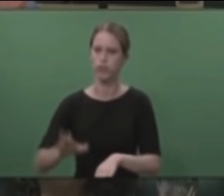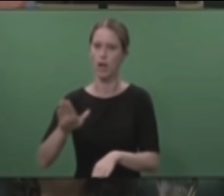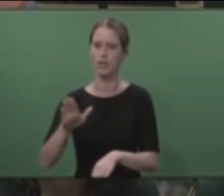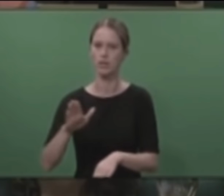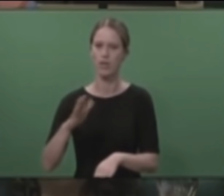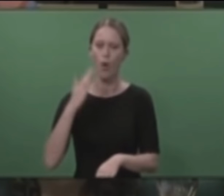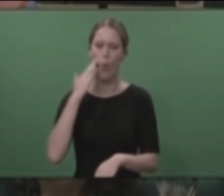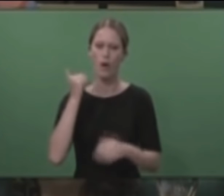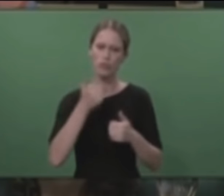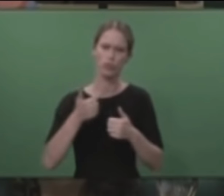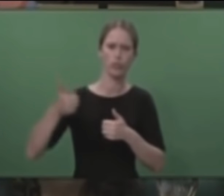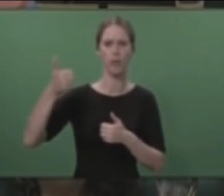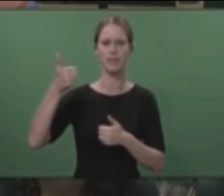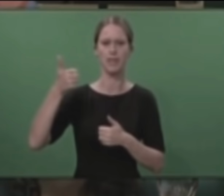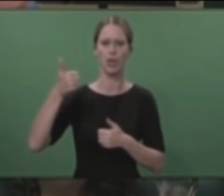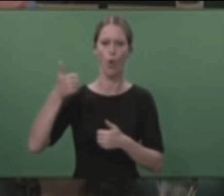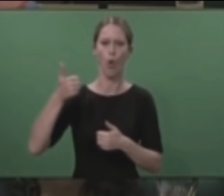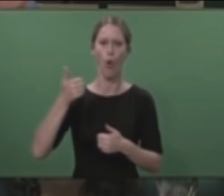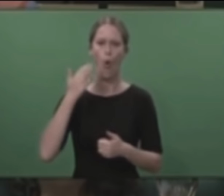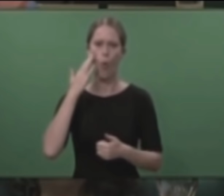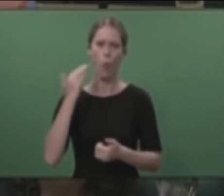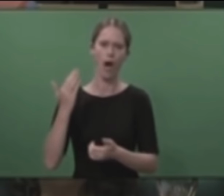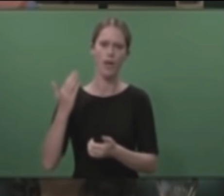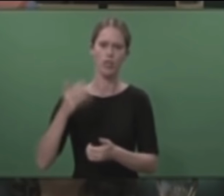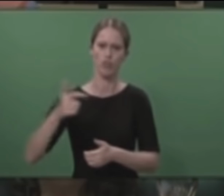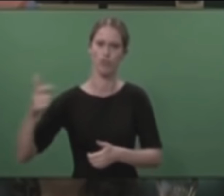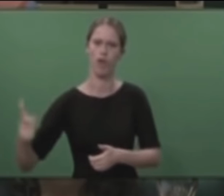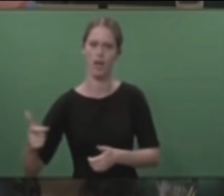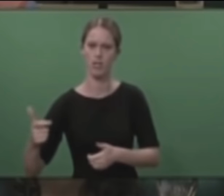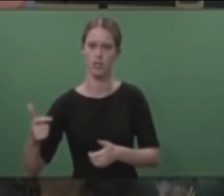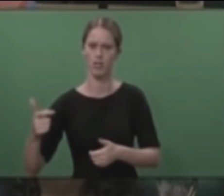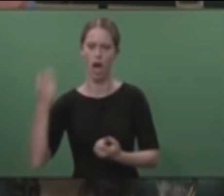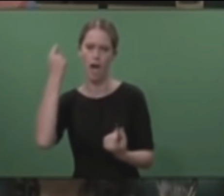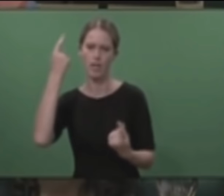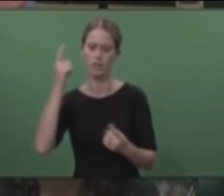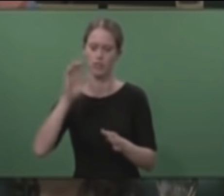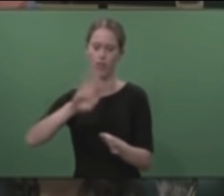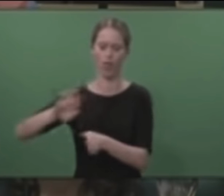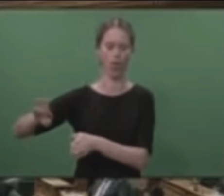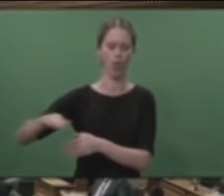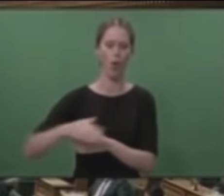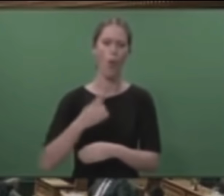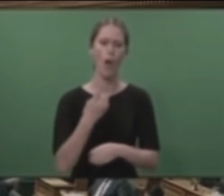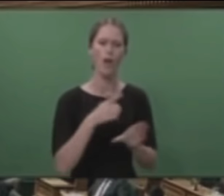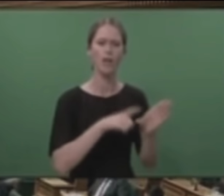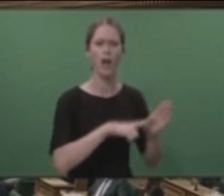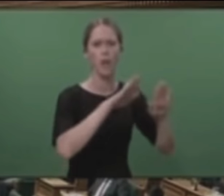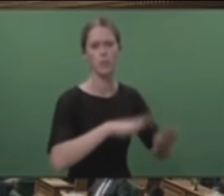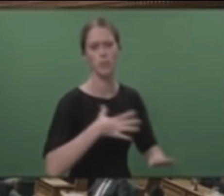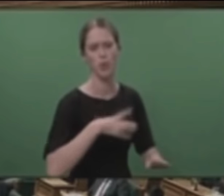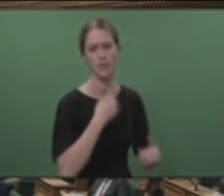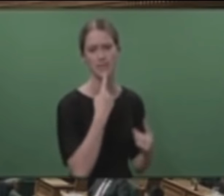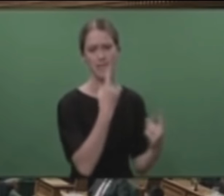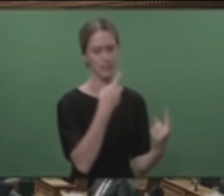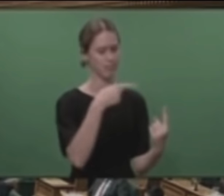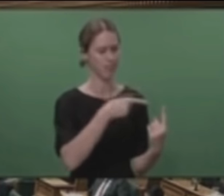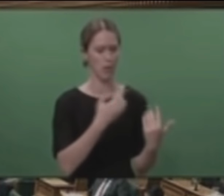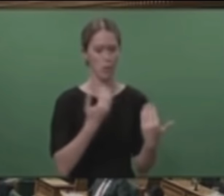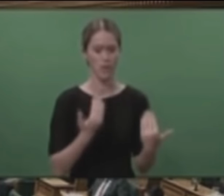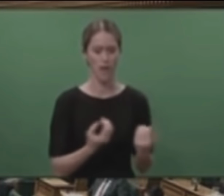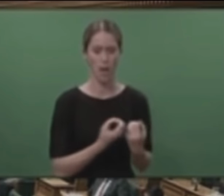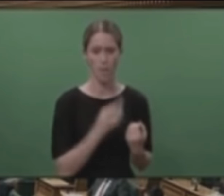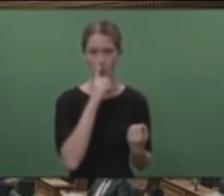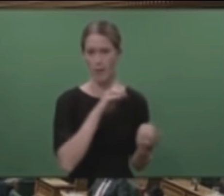and extreme white right ideology. As one young Muslim woman said, we've now